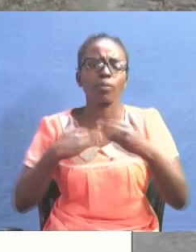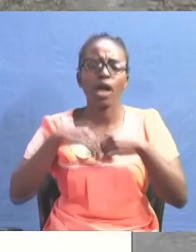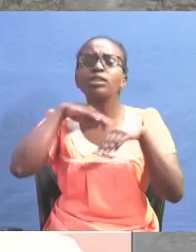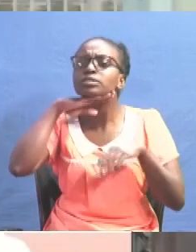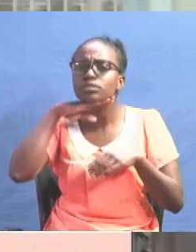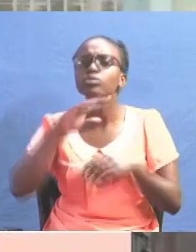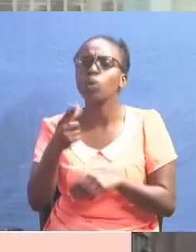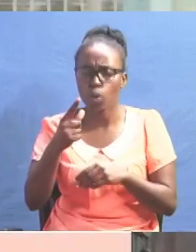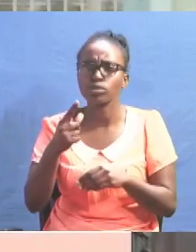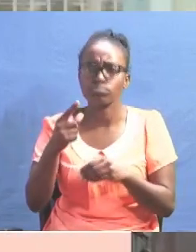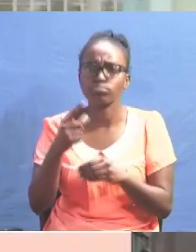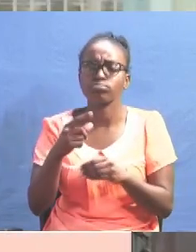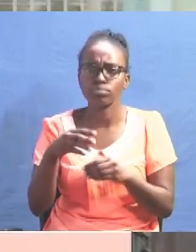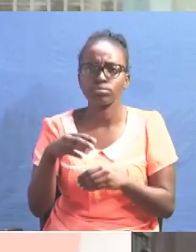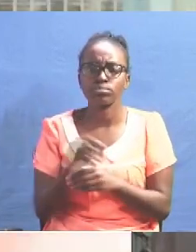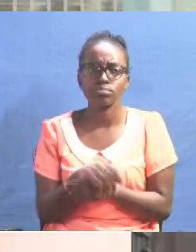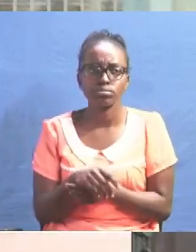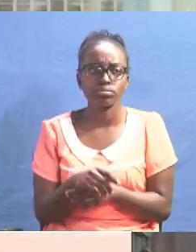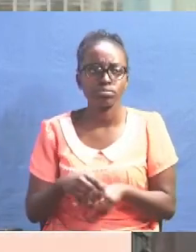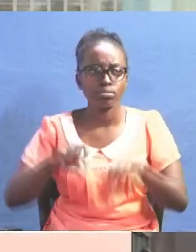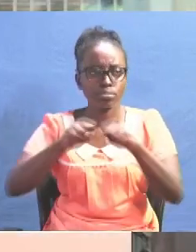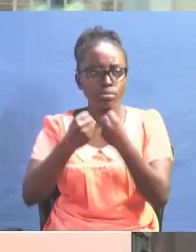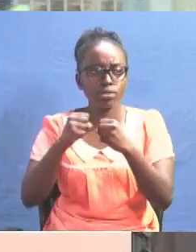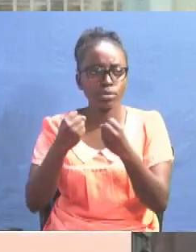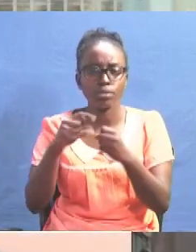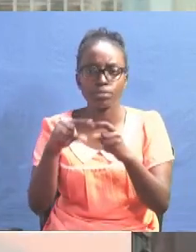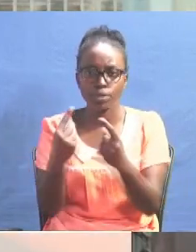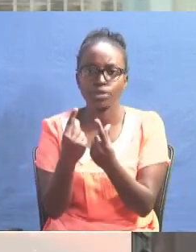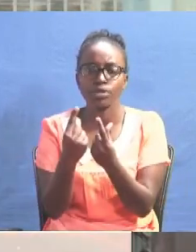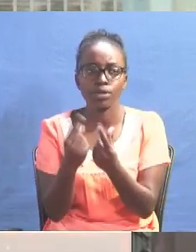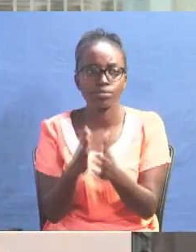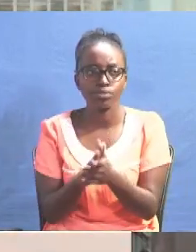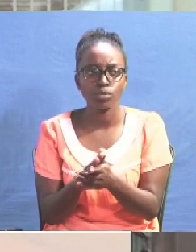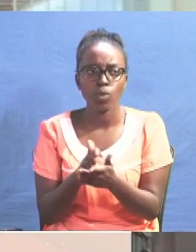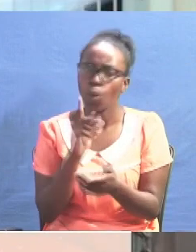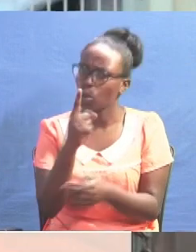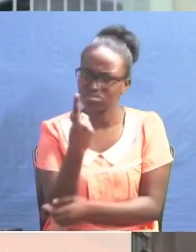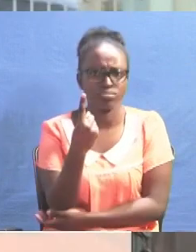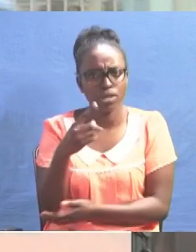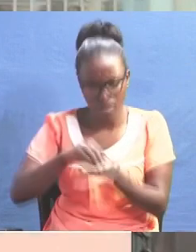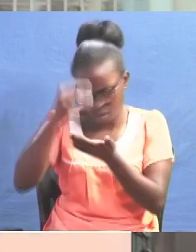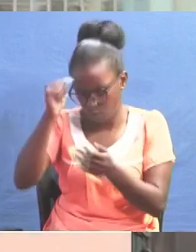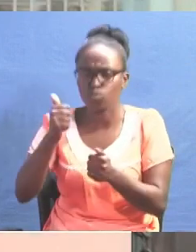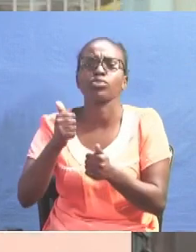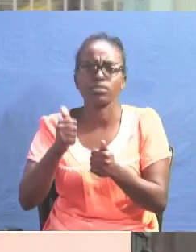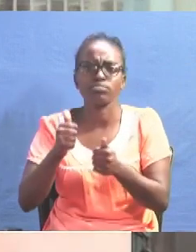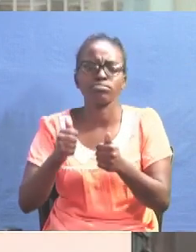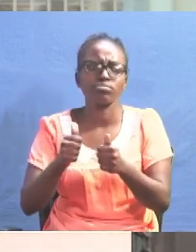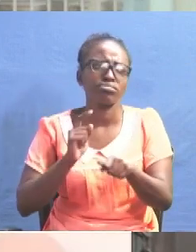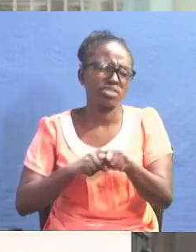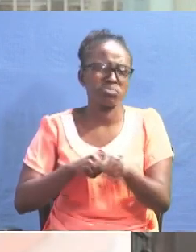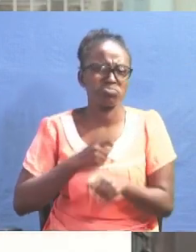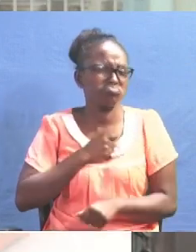ya kijamii. We learned of the boy through social media, and as relatives we are so